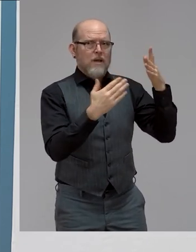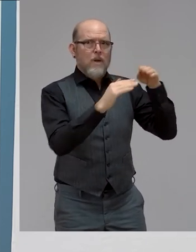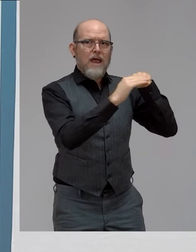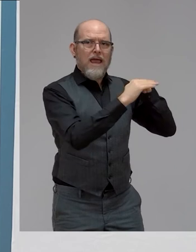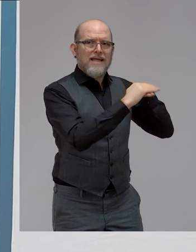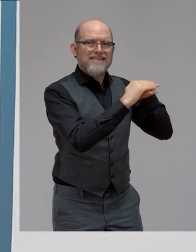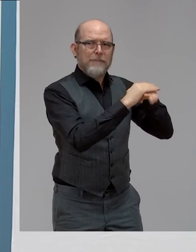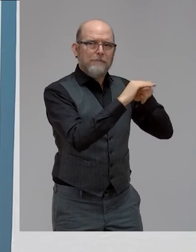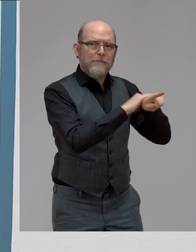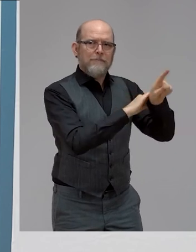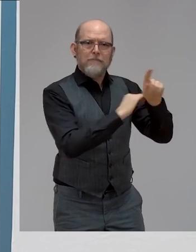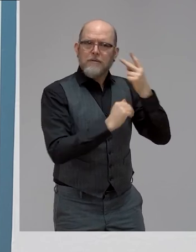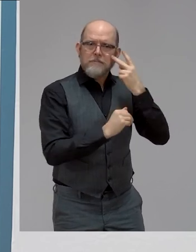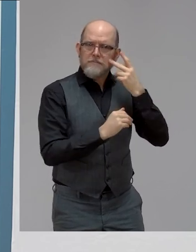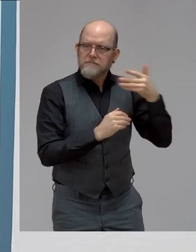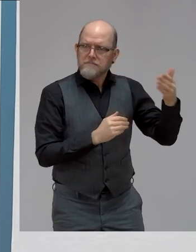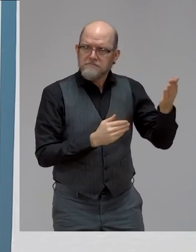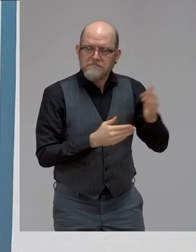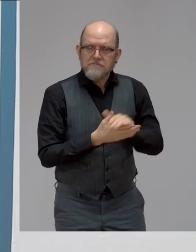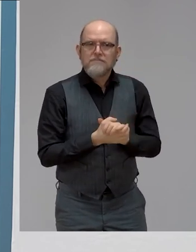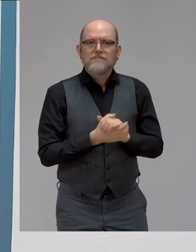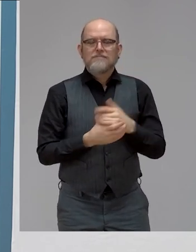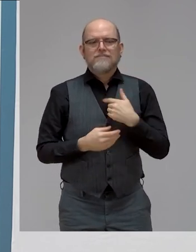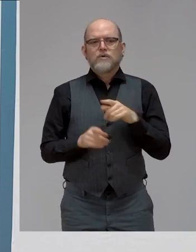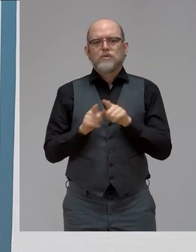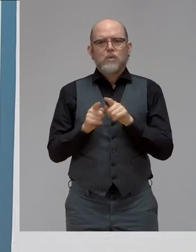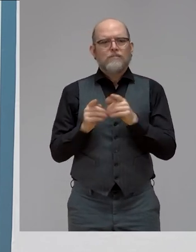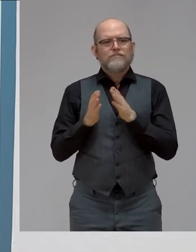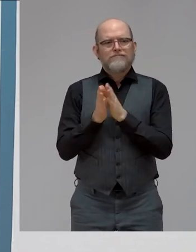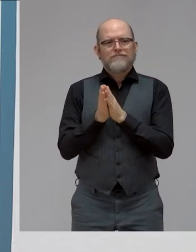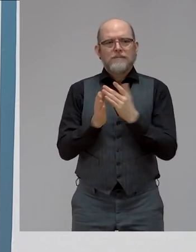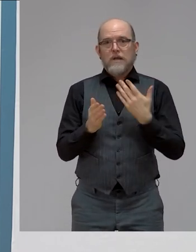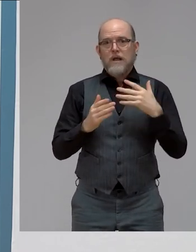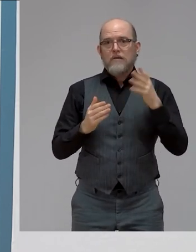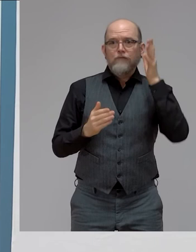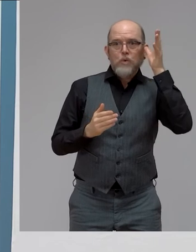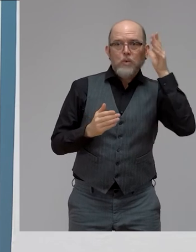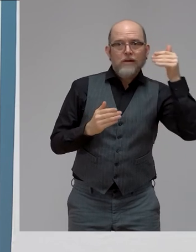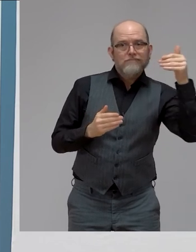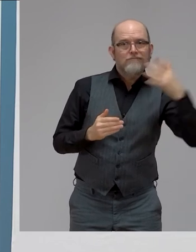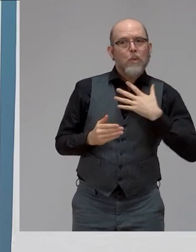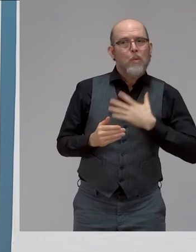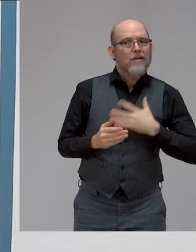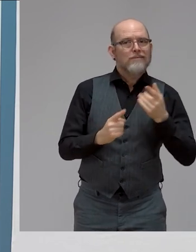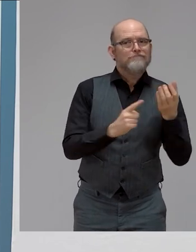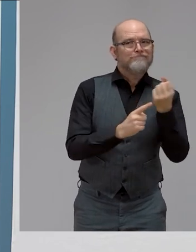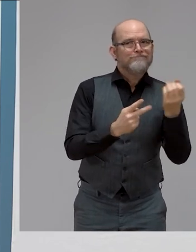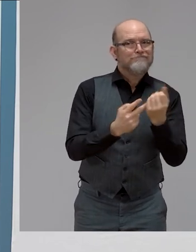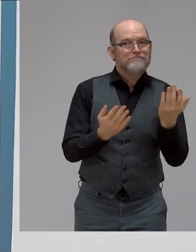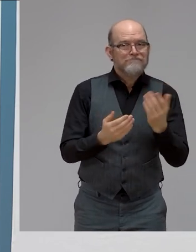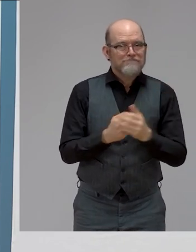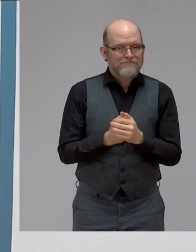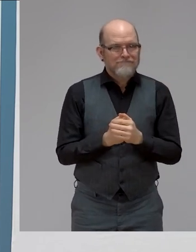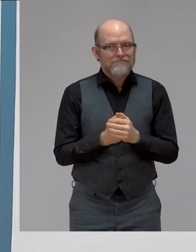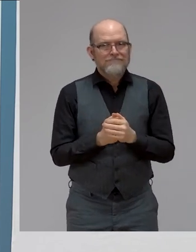I would also talk about my plans in the future. As you know, legal studies is